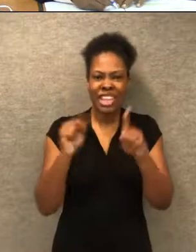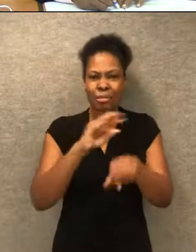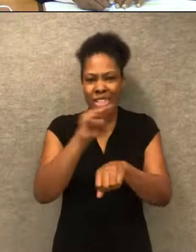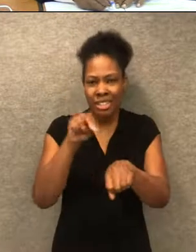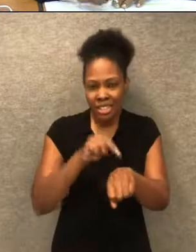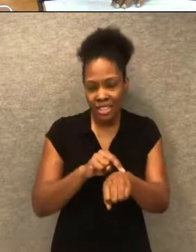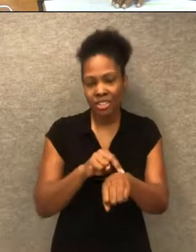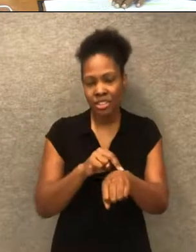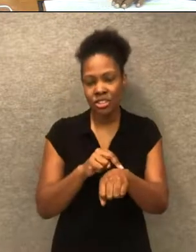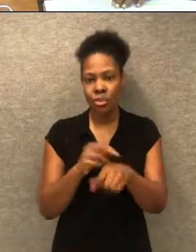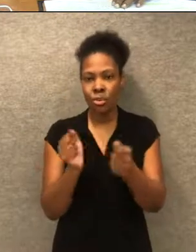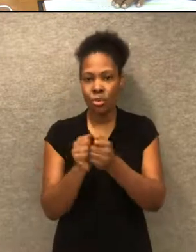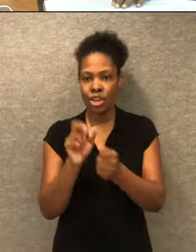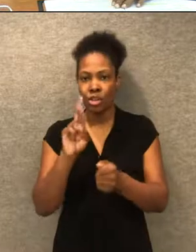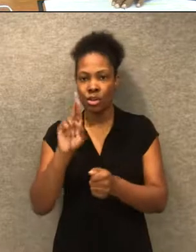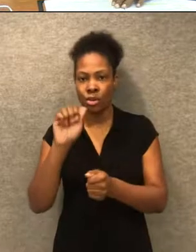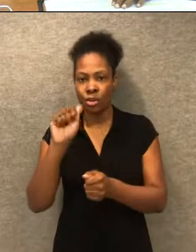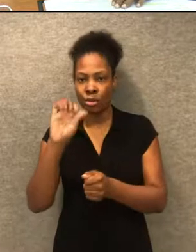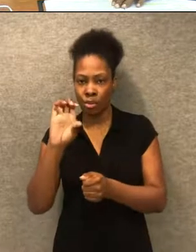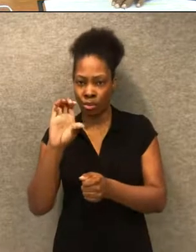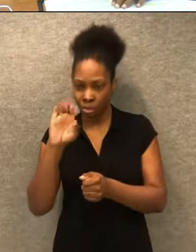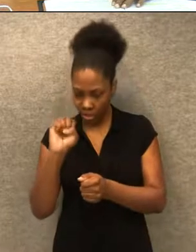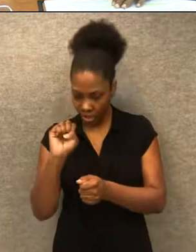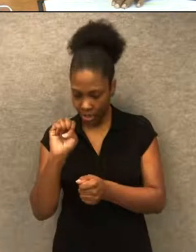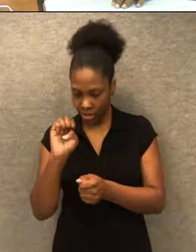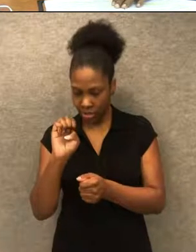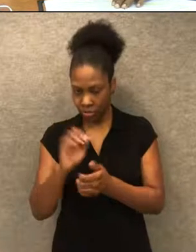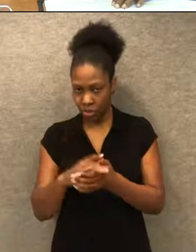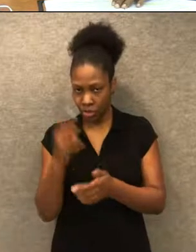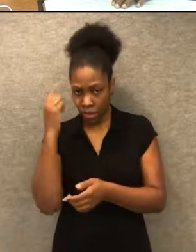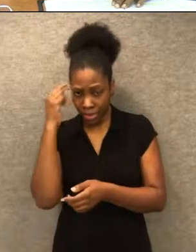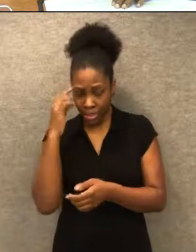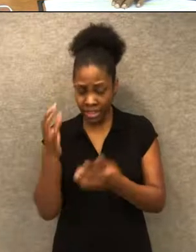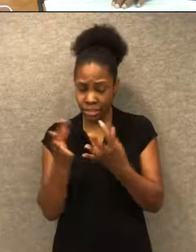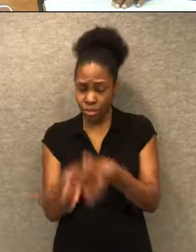race relations. And so I think it's even more so important to find,